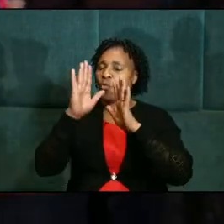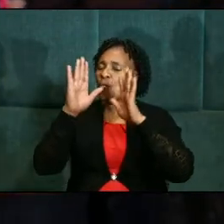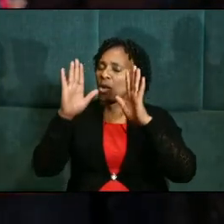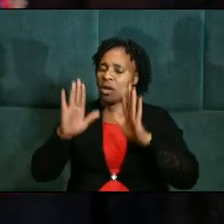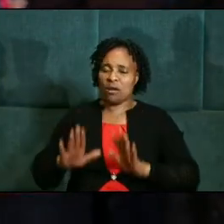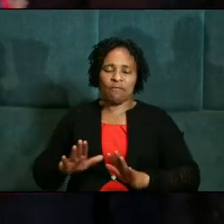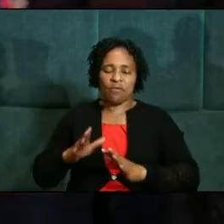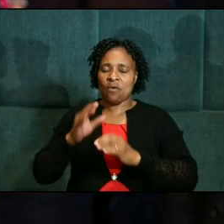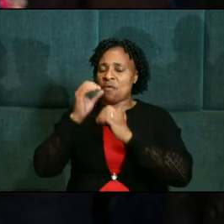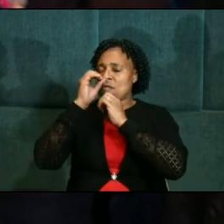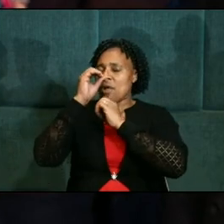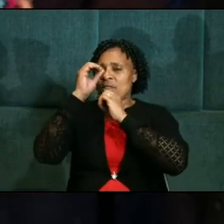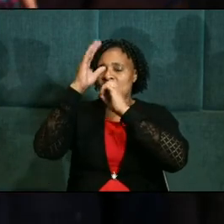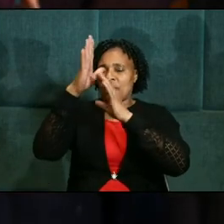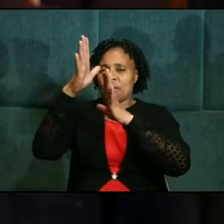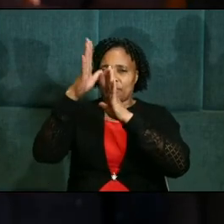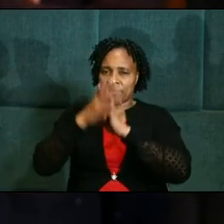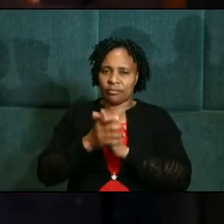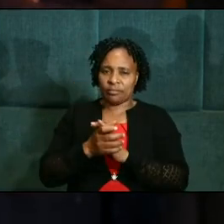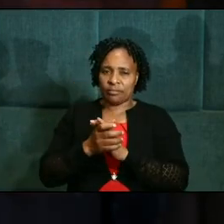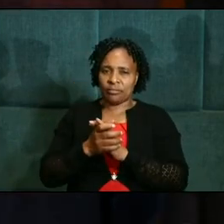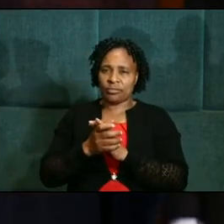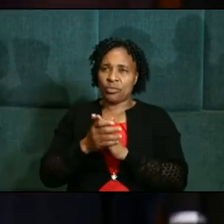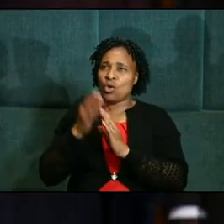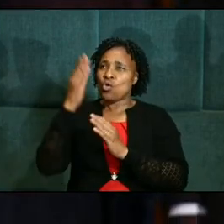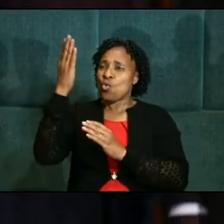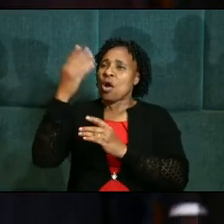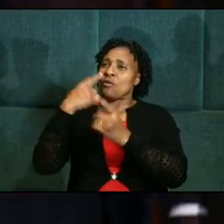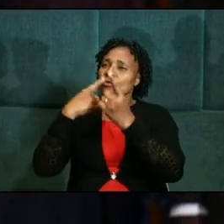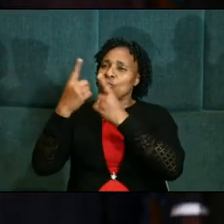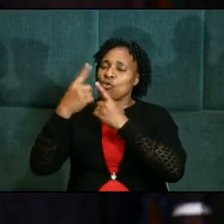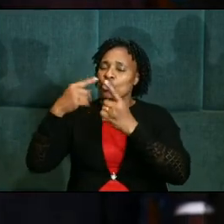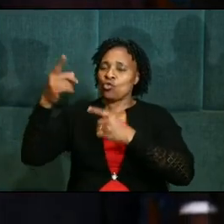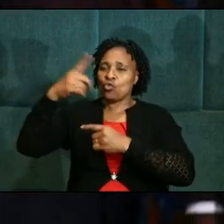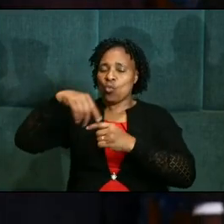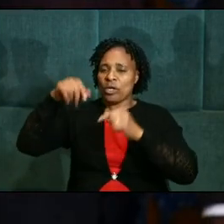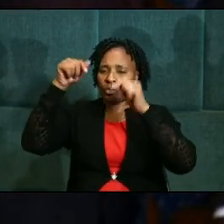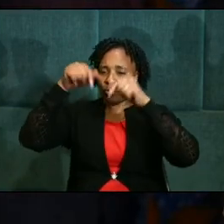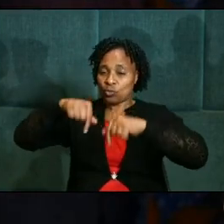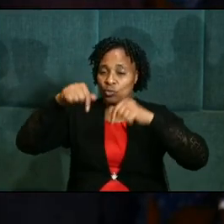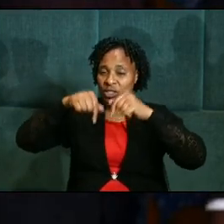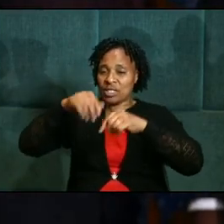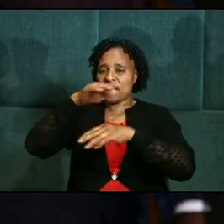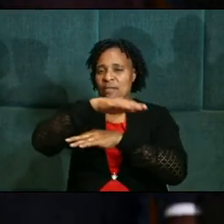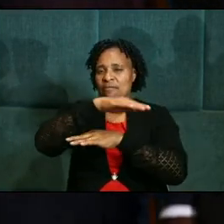Wonderful Father, you have spoken to us this evening,